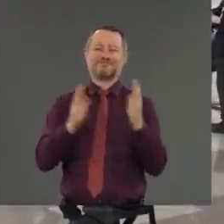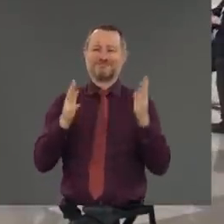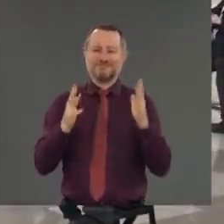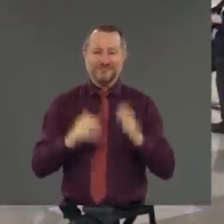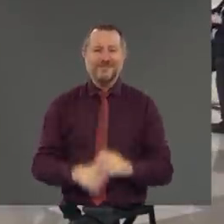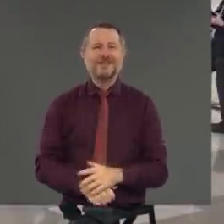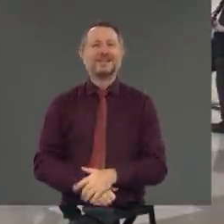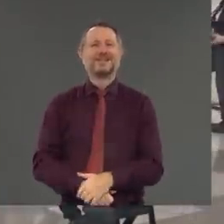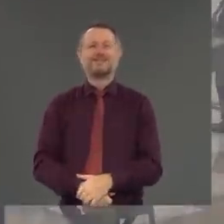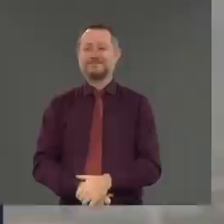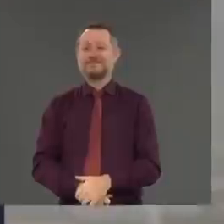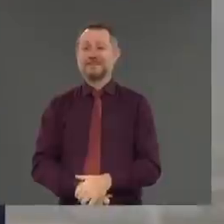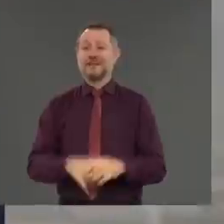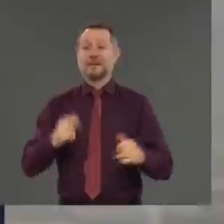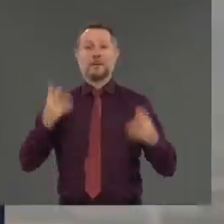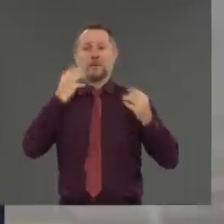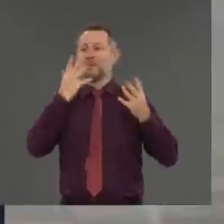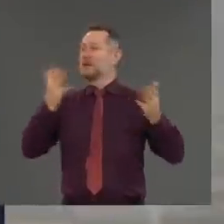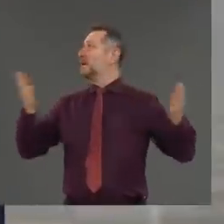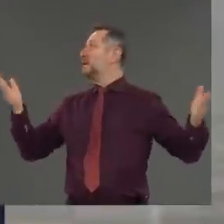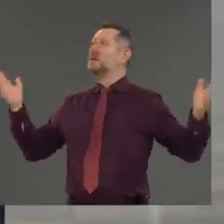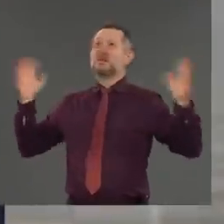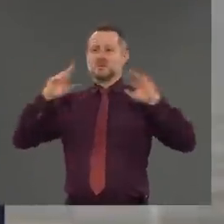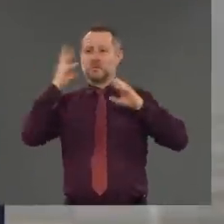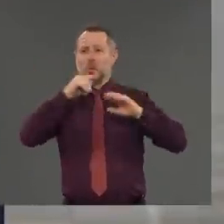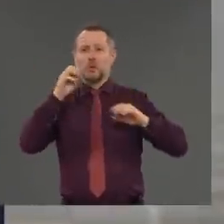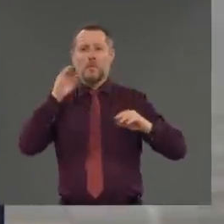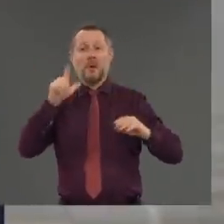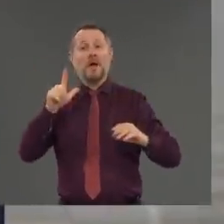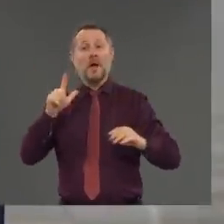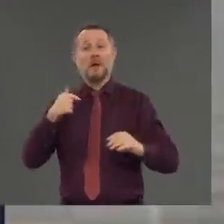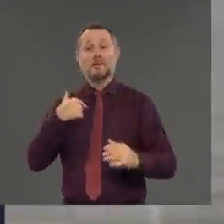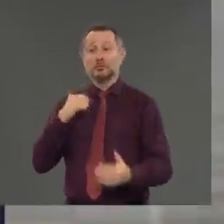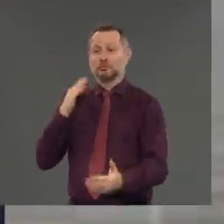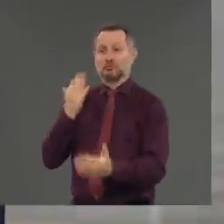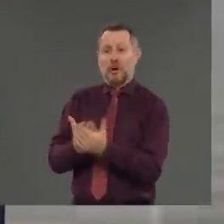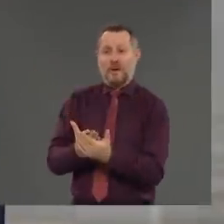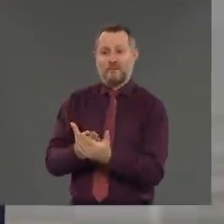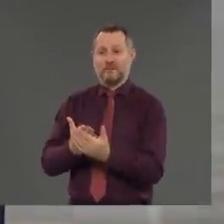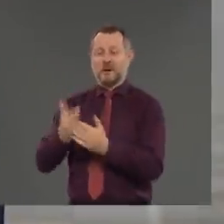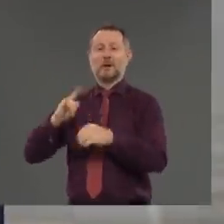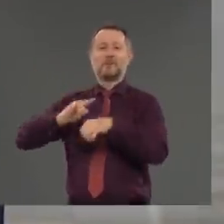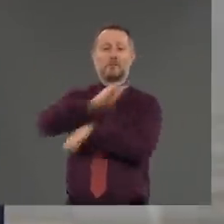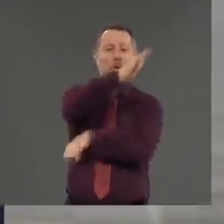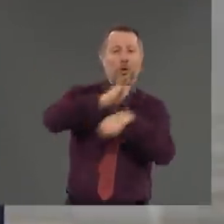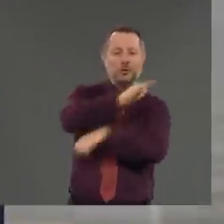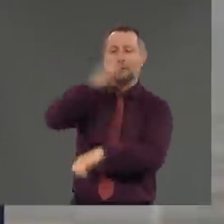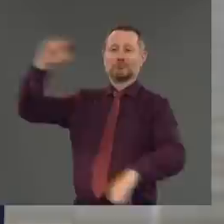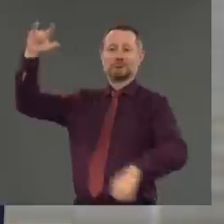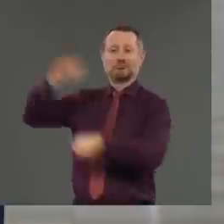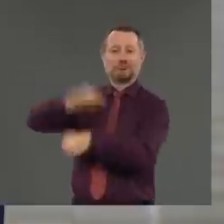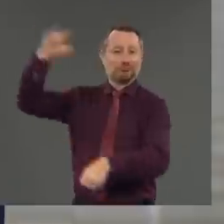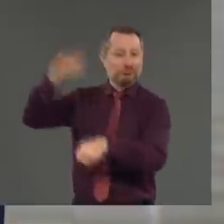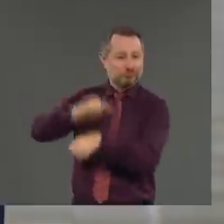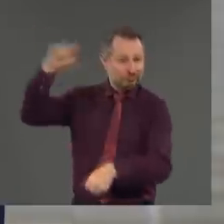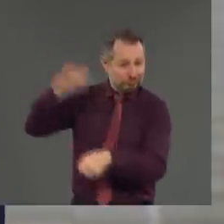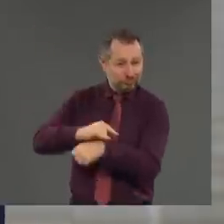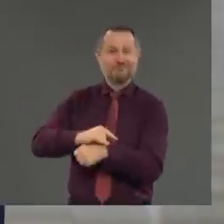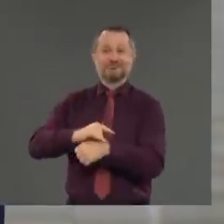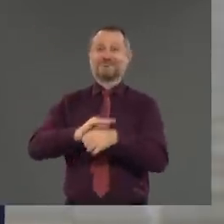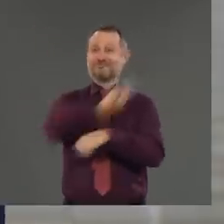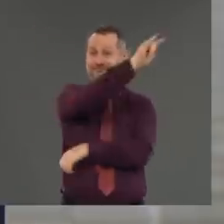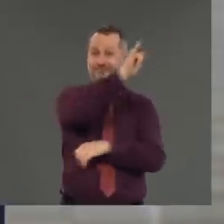In this beautiful new arrivals and departure terminal, which to see it actually here